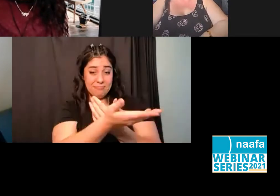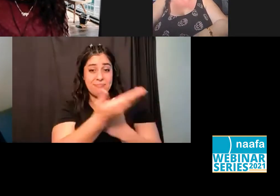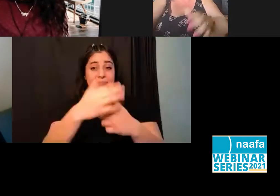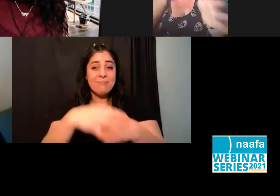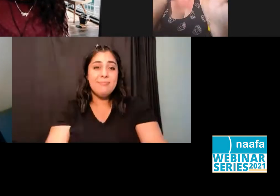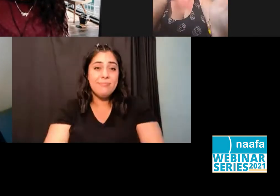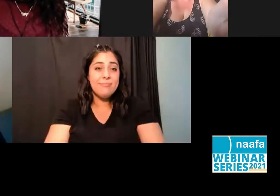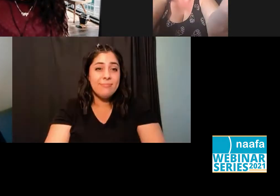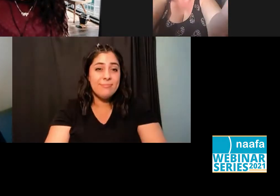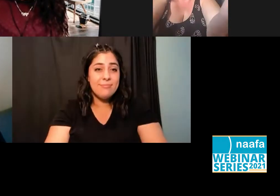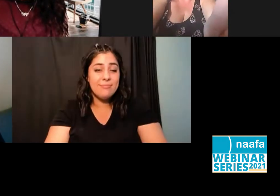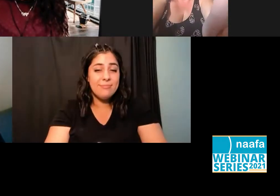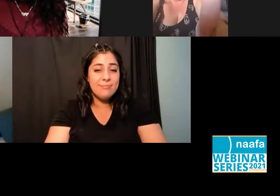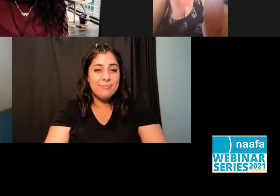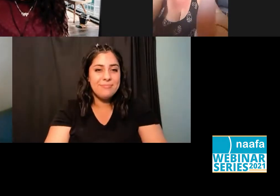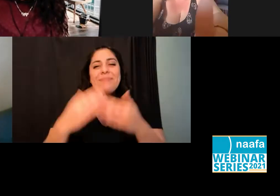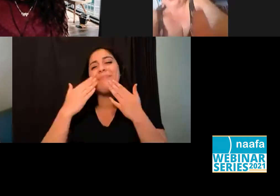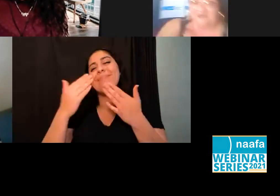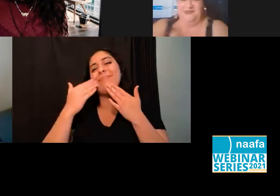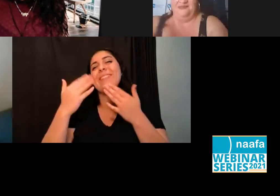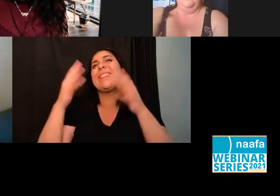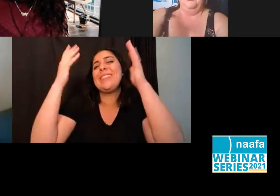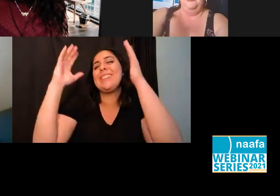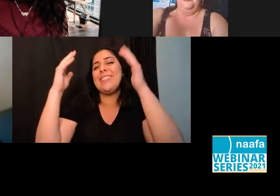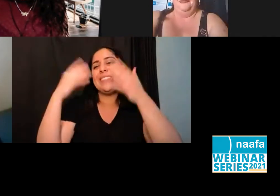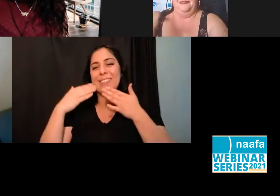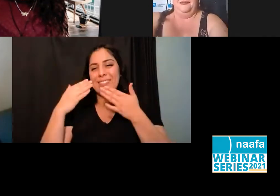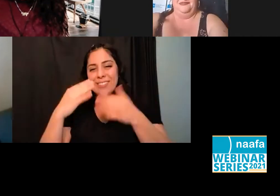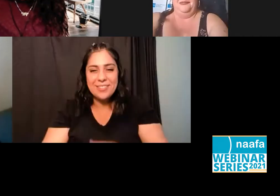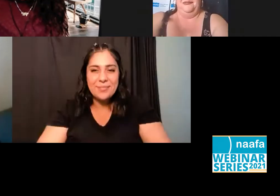from here. Thank you.